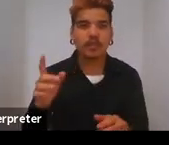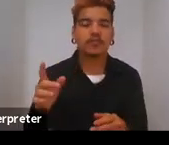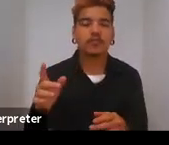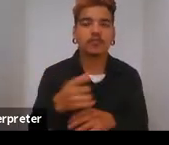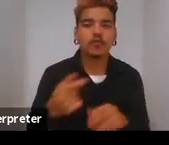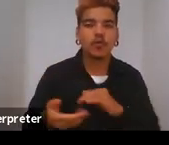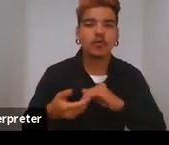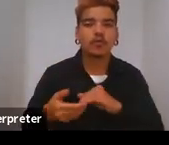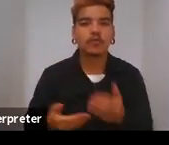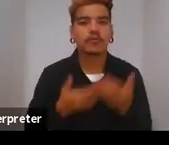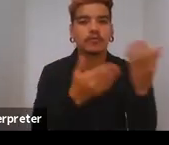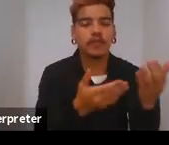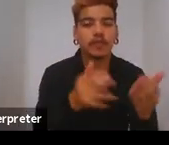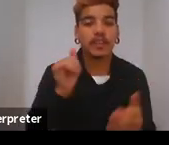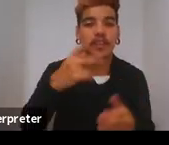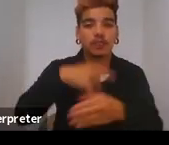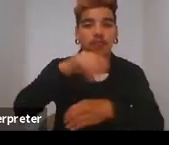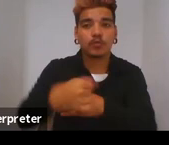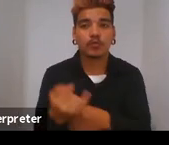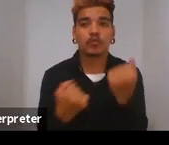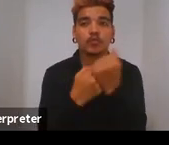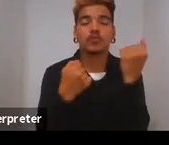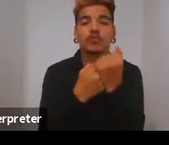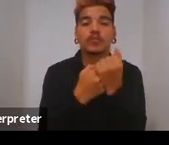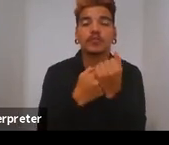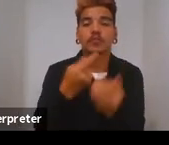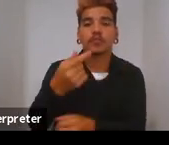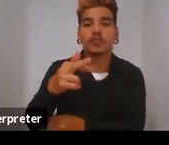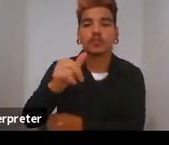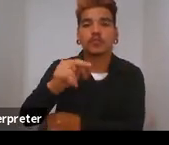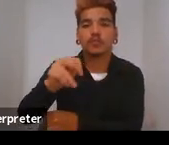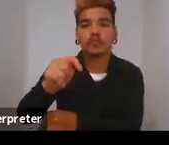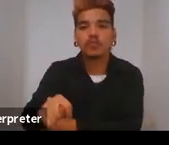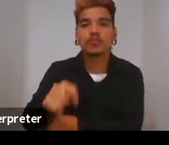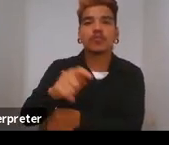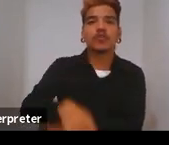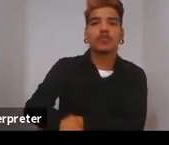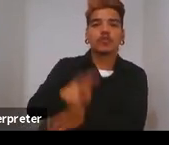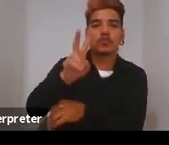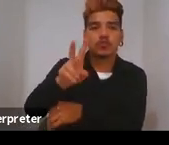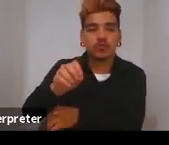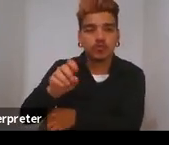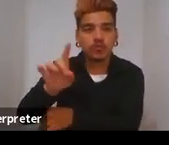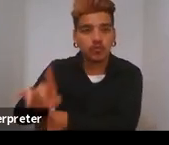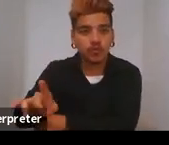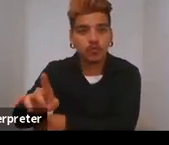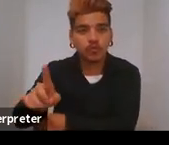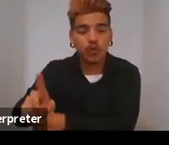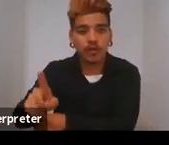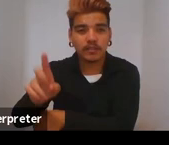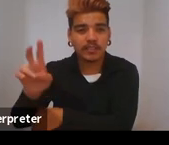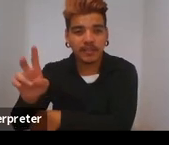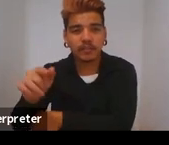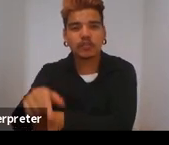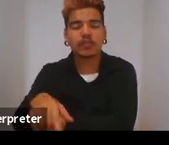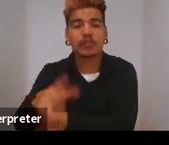provided, right? So this project was supported by grant number 2017 MUAX004, awarded by the Office